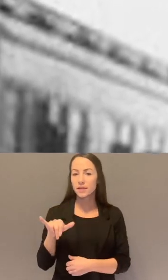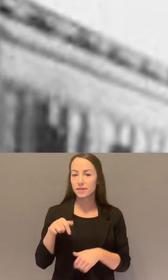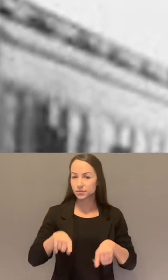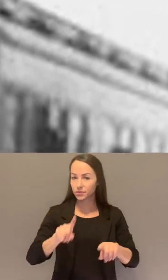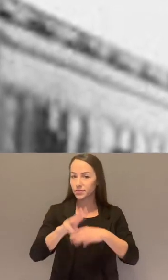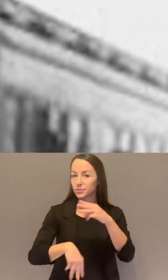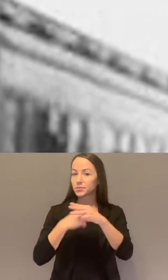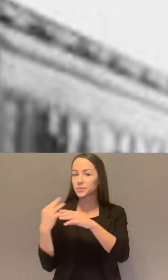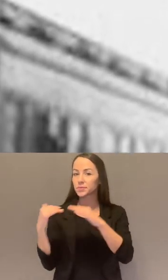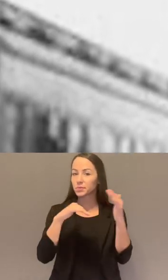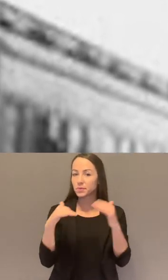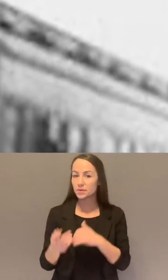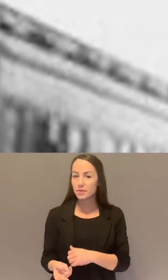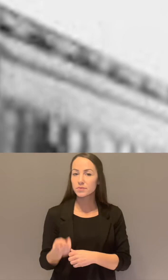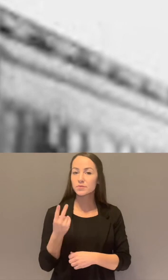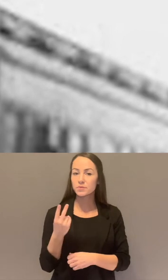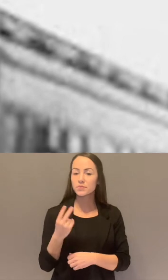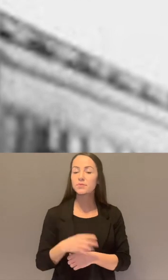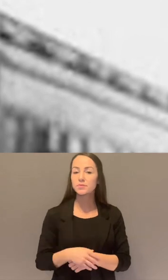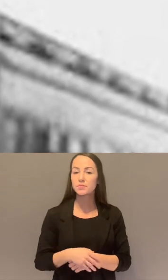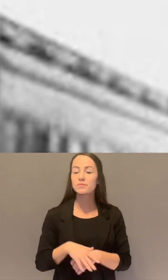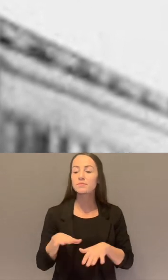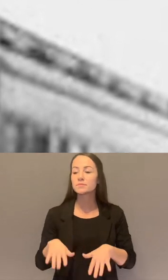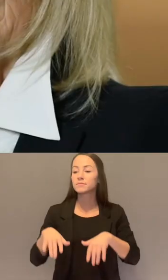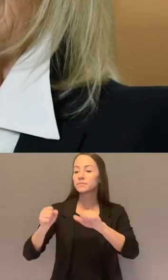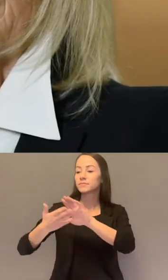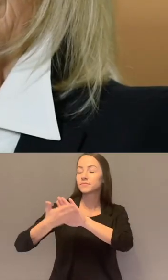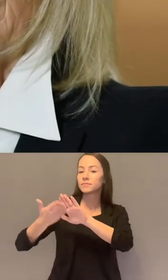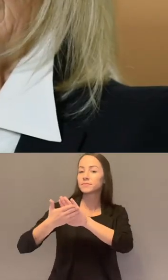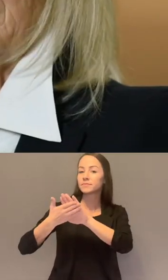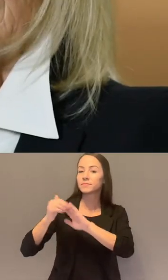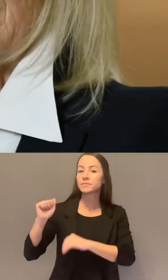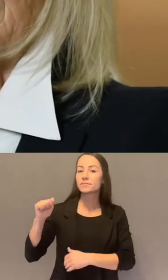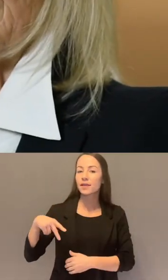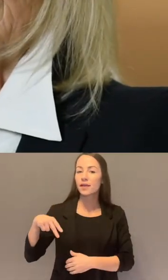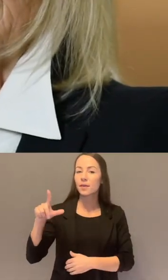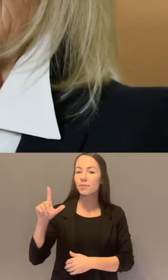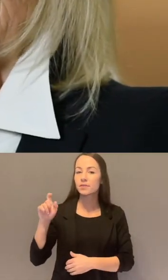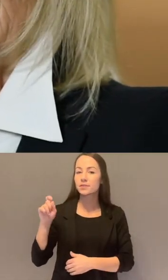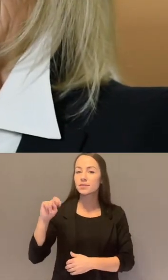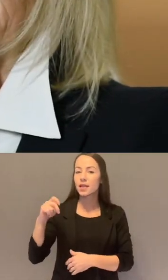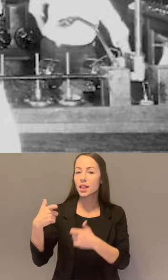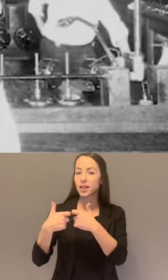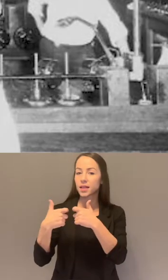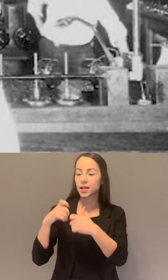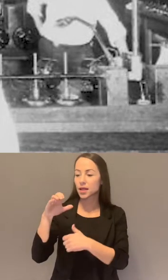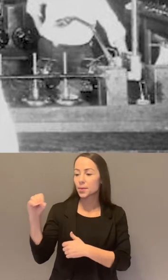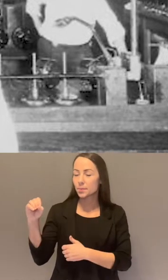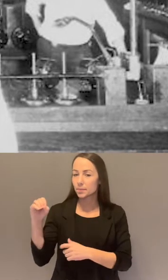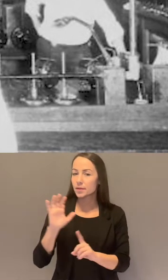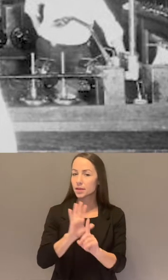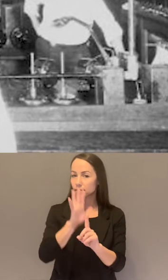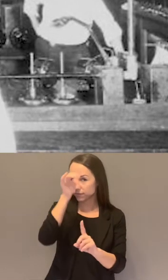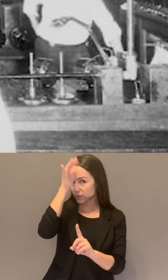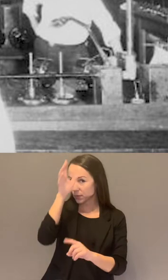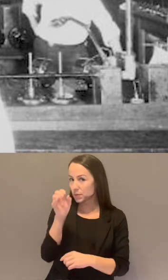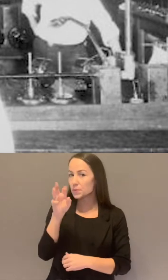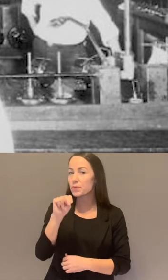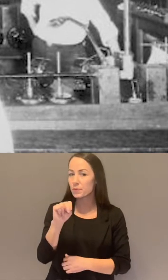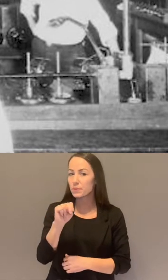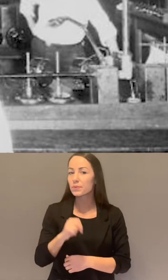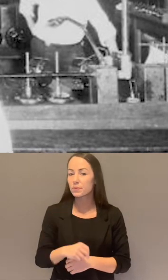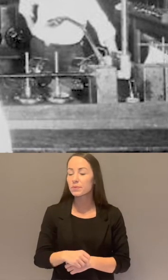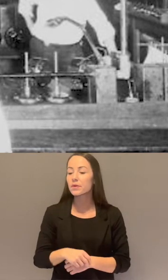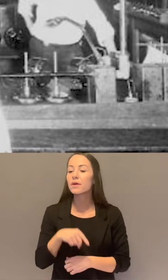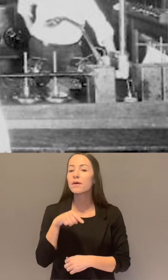World War II and then took over the reins of Appleton Electric from his father. And he was there for more